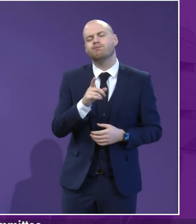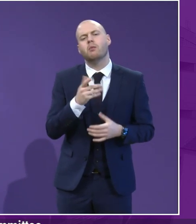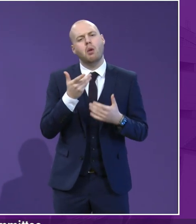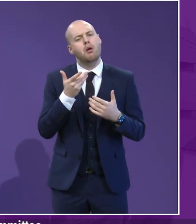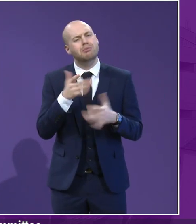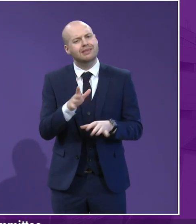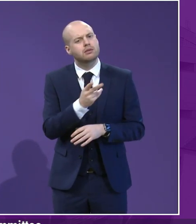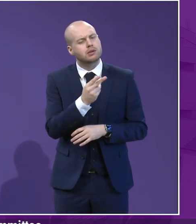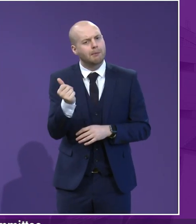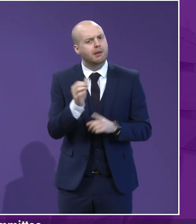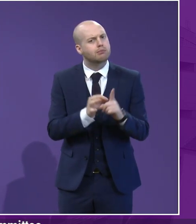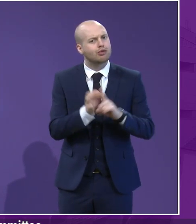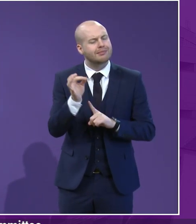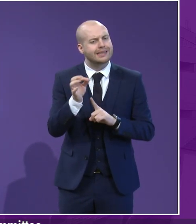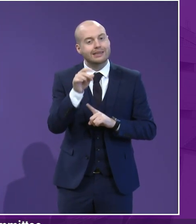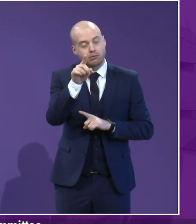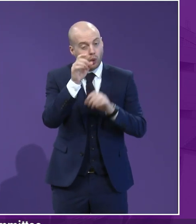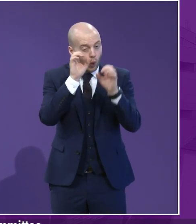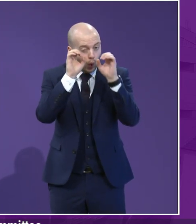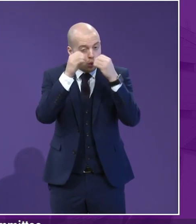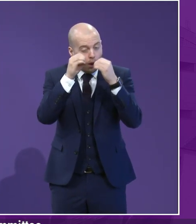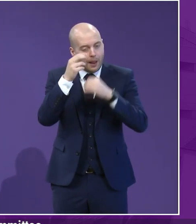in the 80s is not that different.